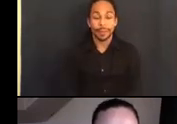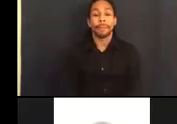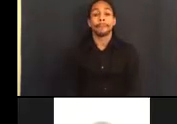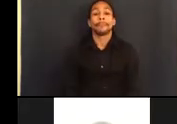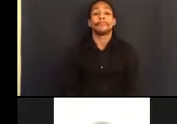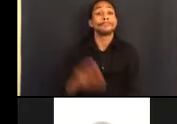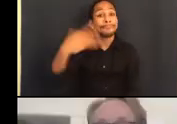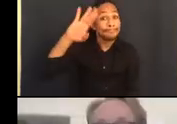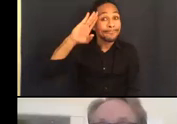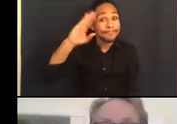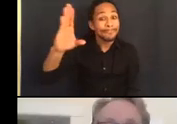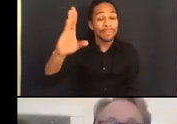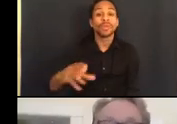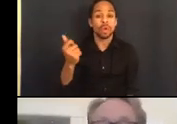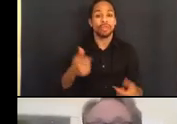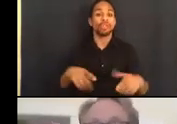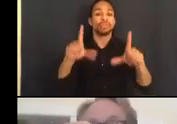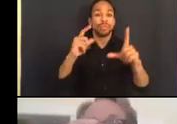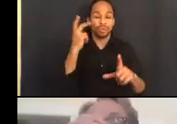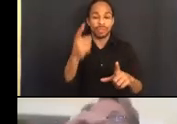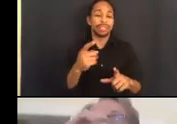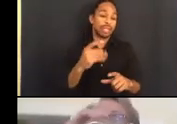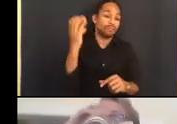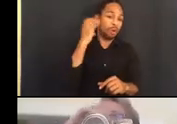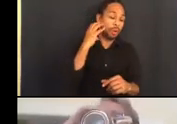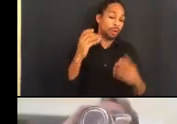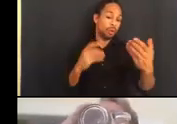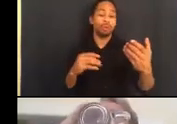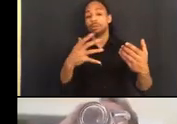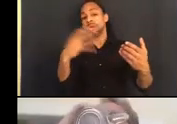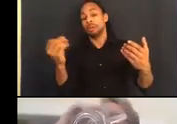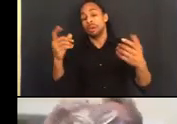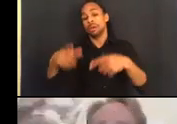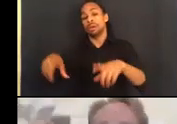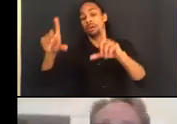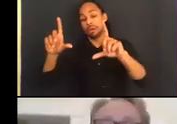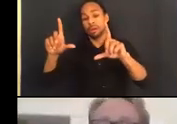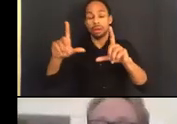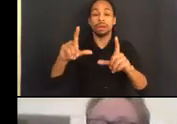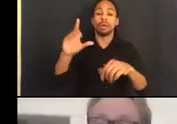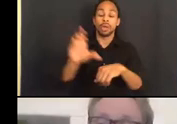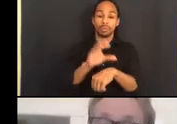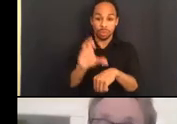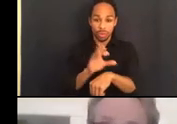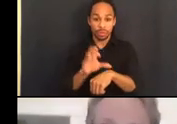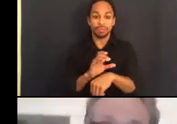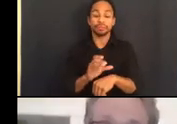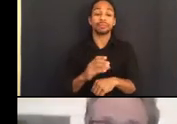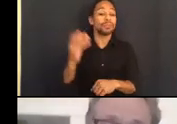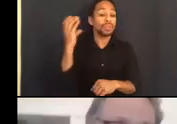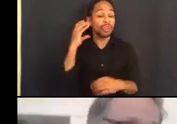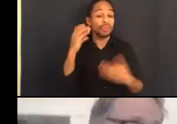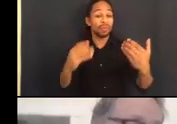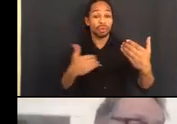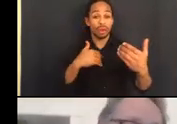All right, thank you. On the screen now, there's an image of a phone on the left side, and on the right side of the screen, there's an image of a computer. The phone has a